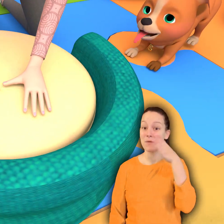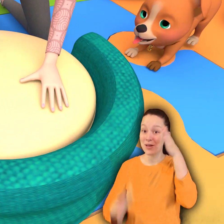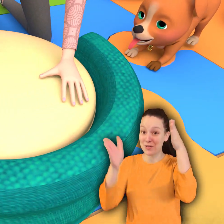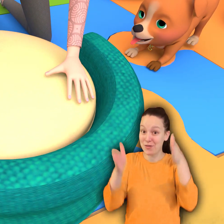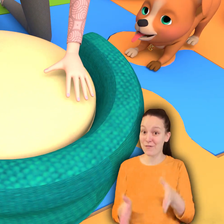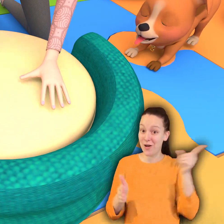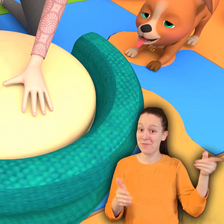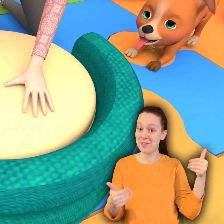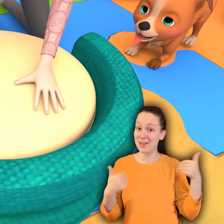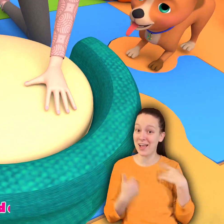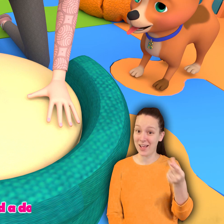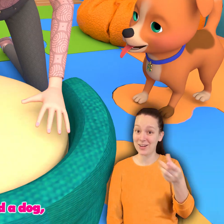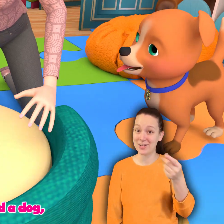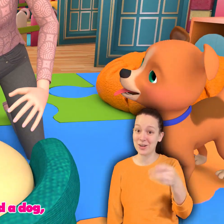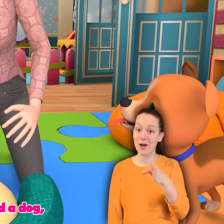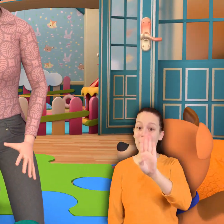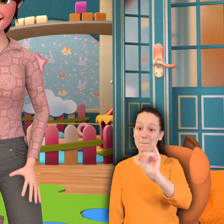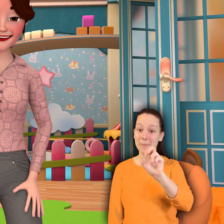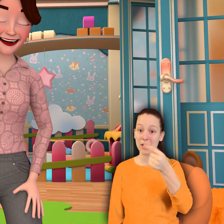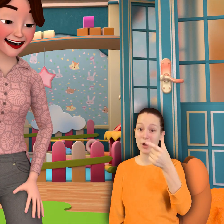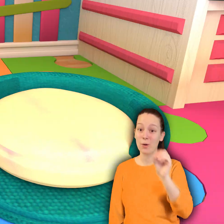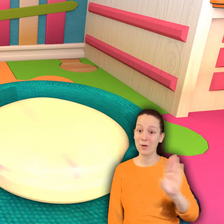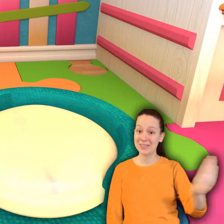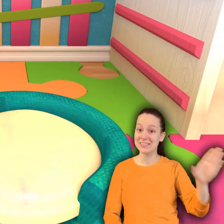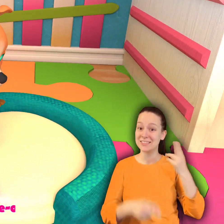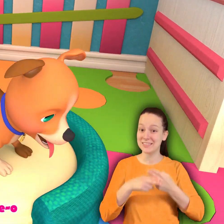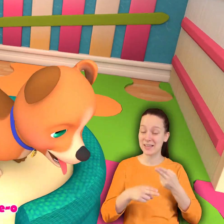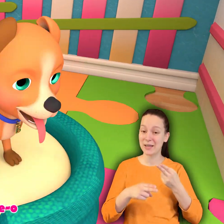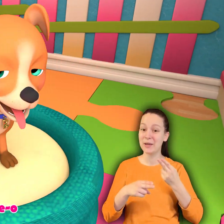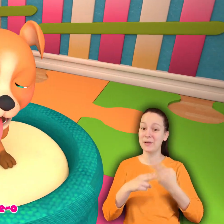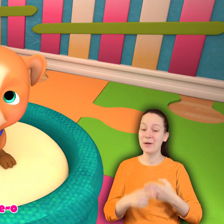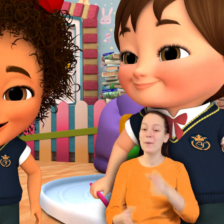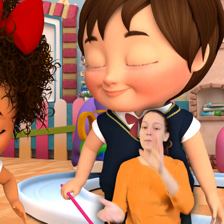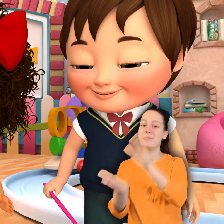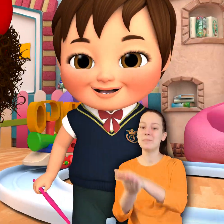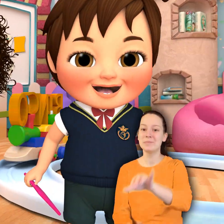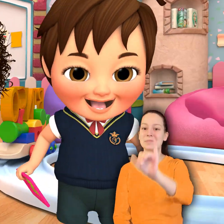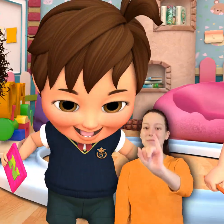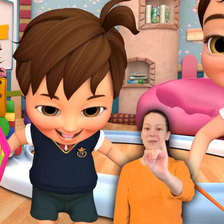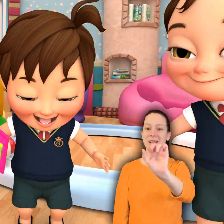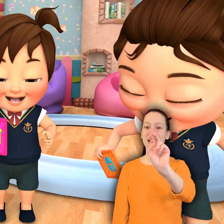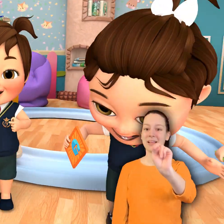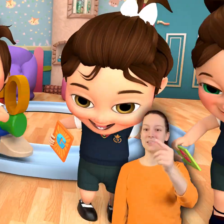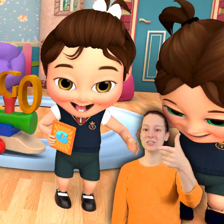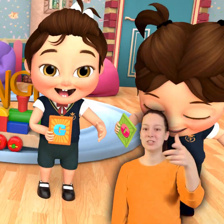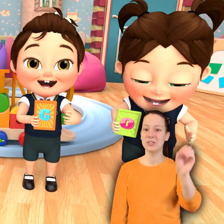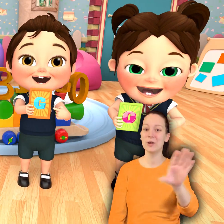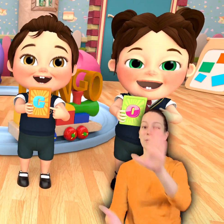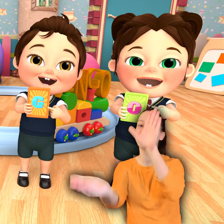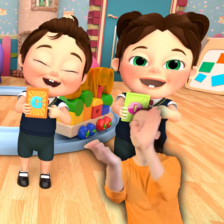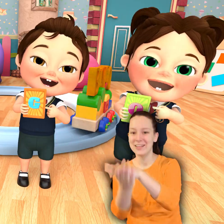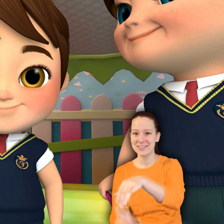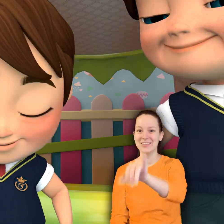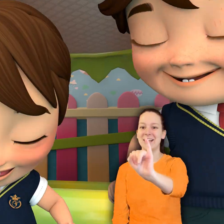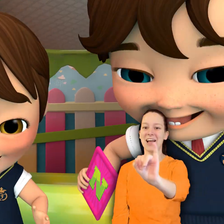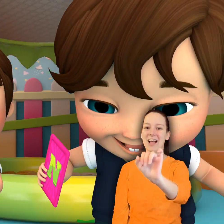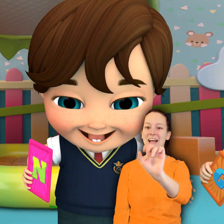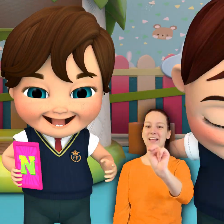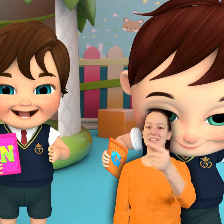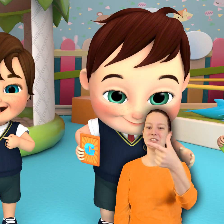there was a farmer who had a dog and Bingo was his name-o i-n-g-o